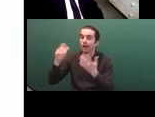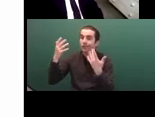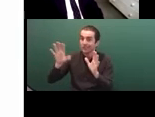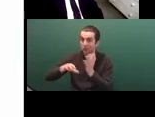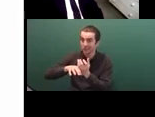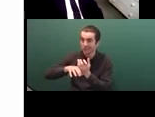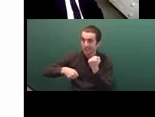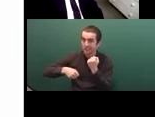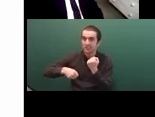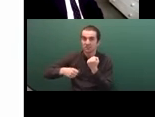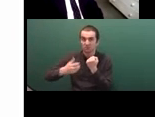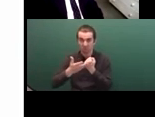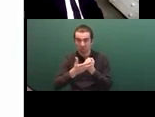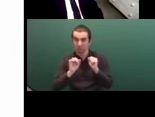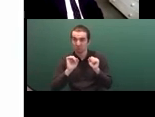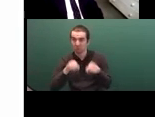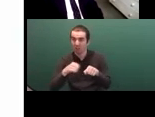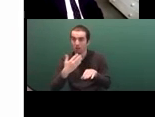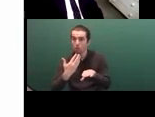for educators, is the